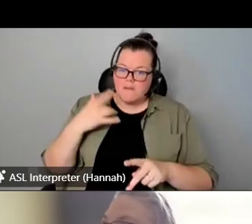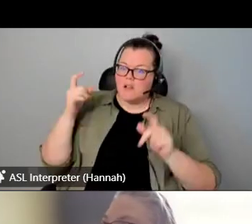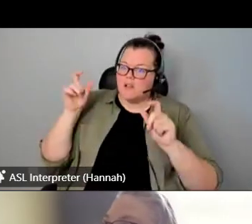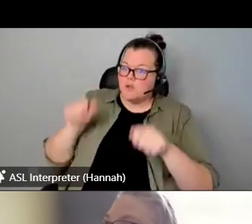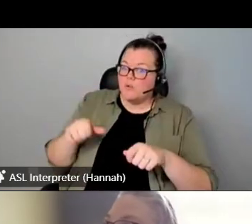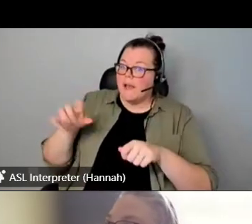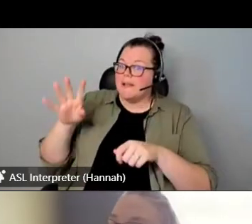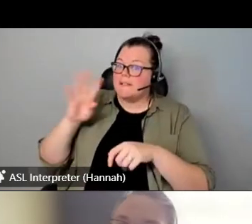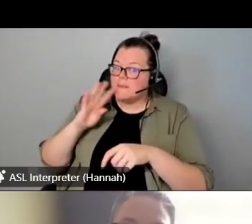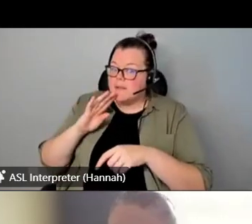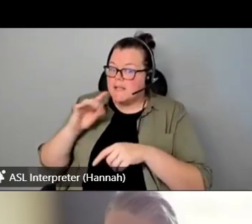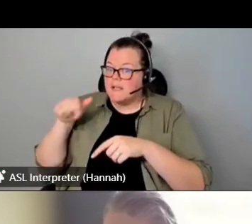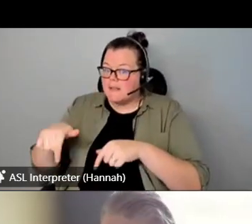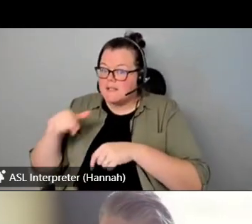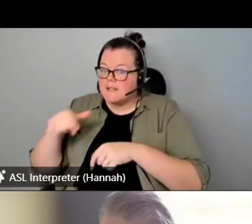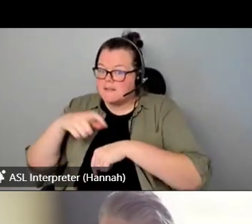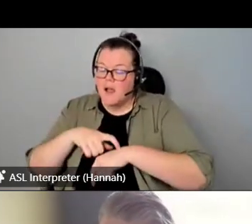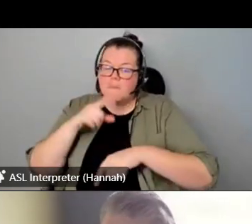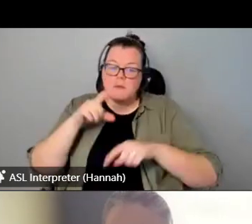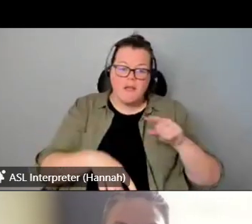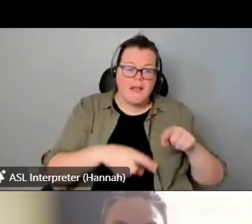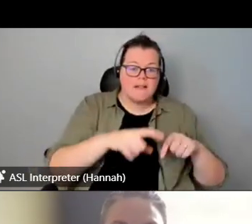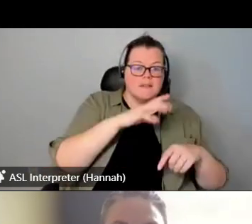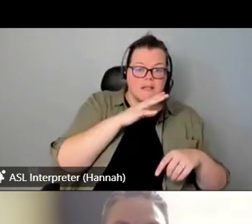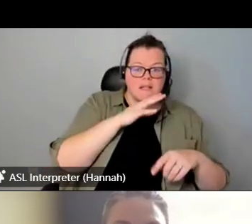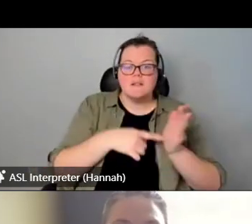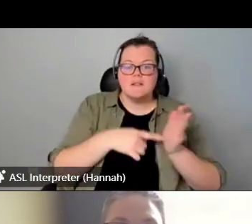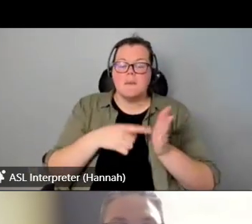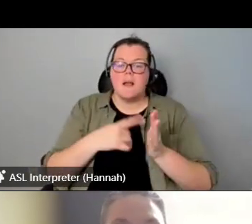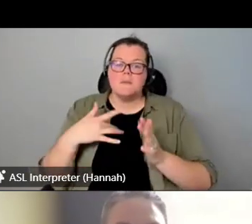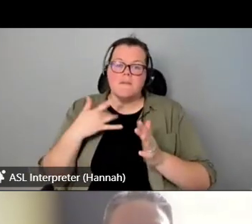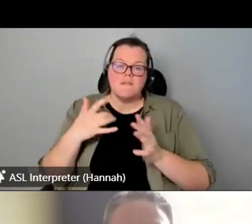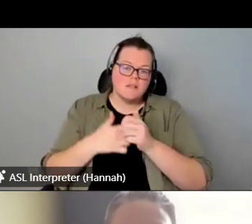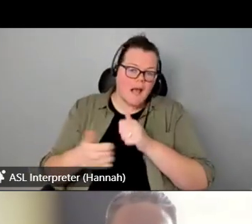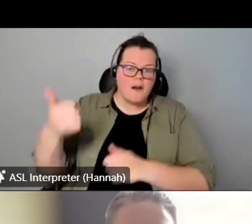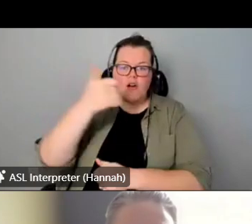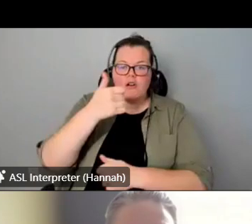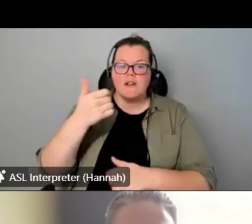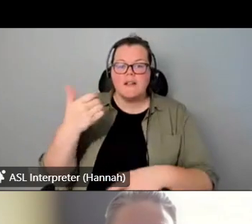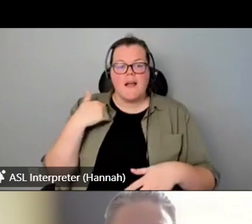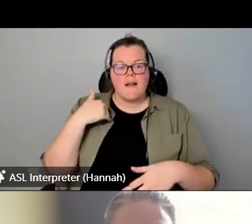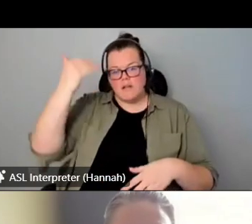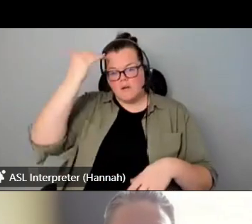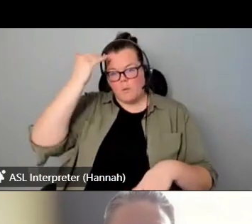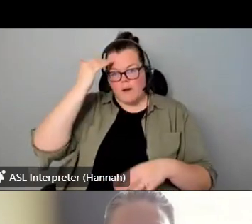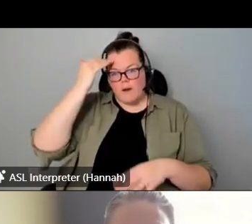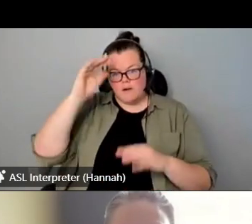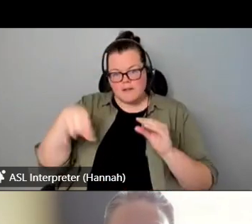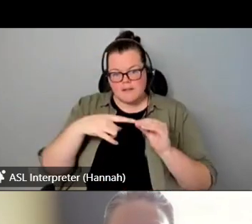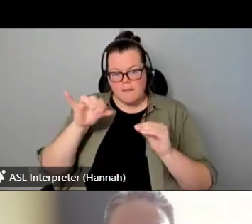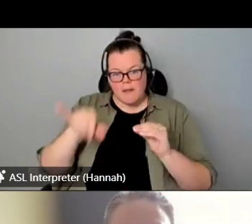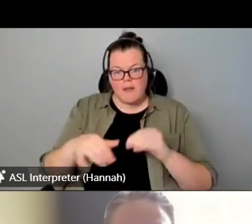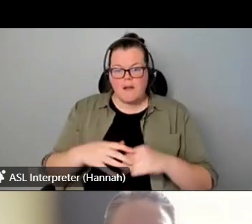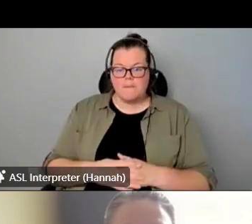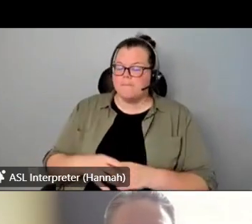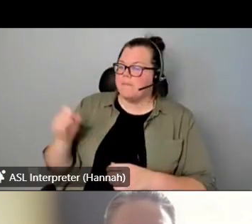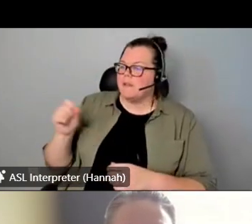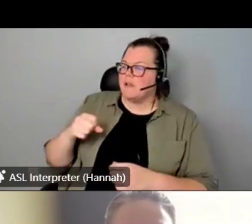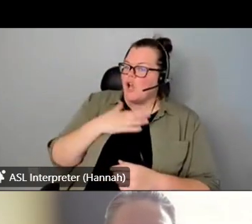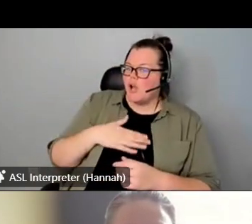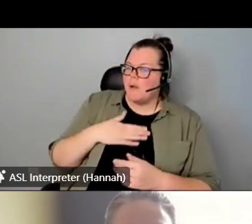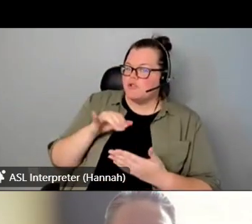speak here. It just can sometimes give a sense of a hierarchy. And I think having awareness of that. I And appreciate that, Jerem. I yeah. hear